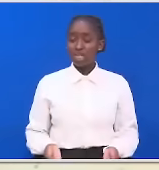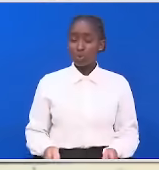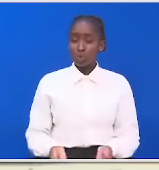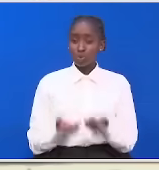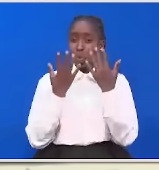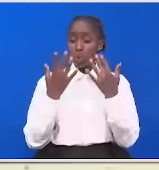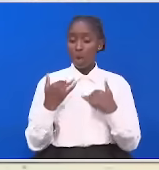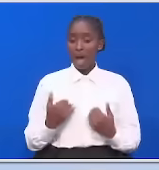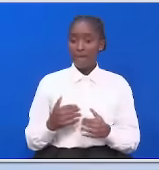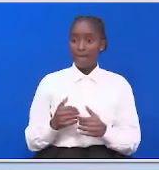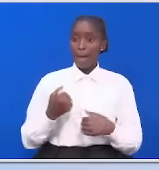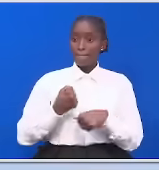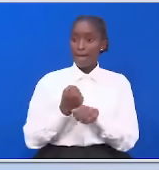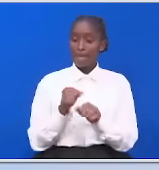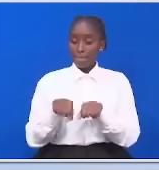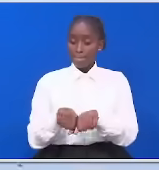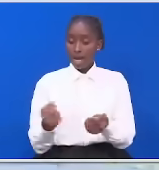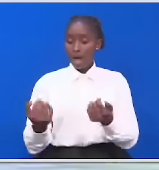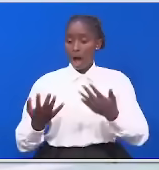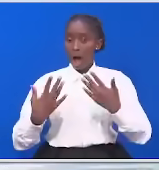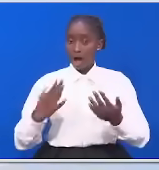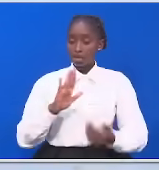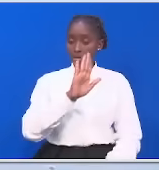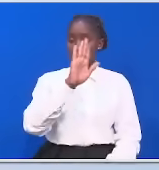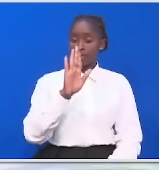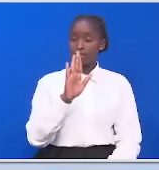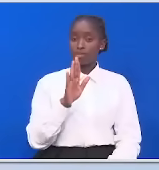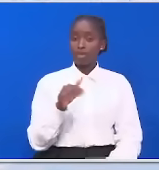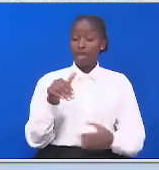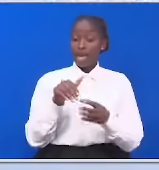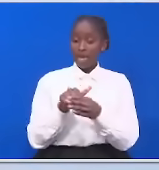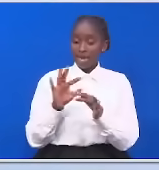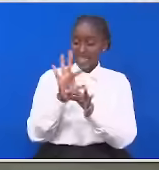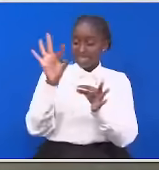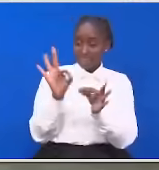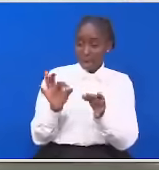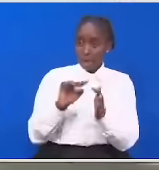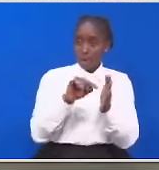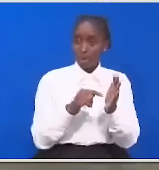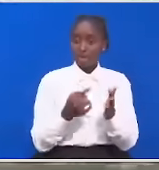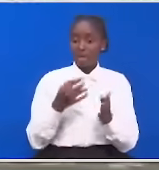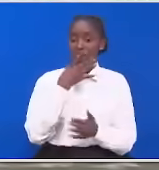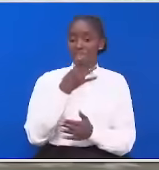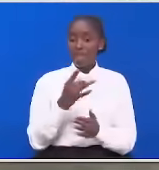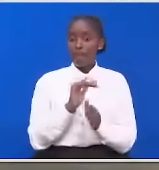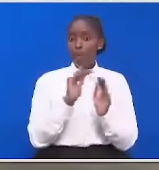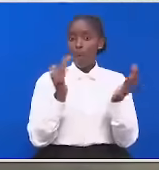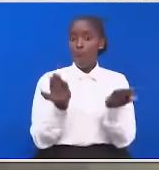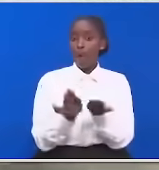air, ripping his forearms clean off. In an instant, his world went dark.